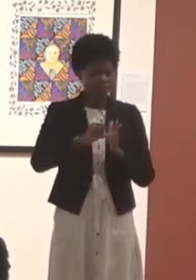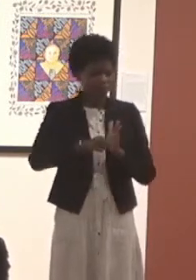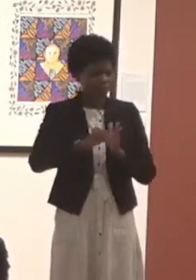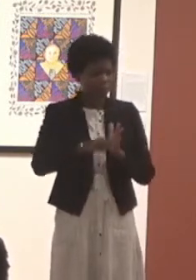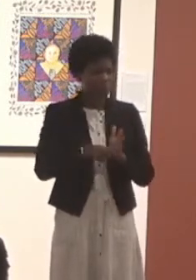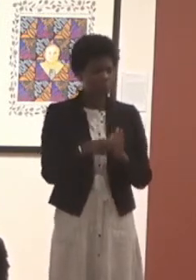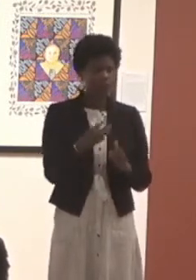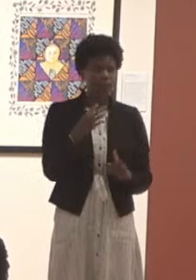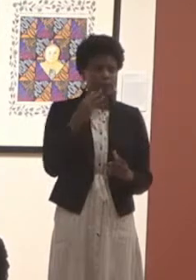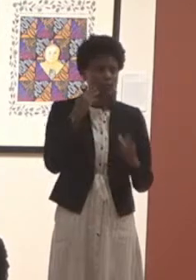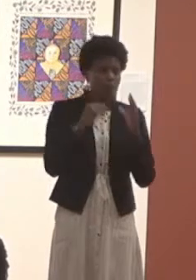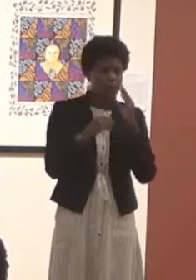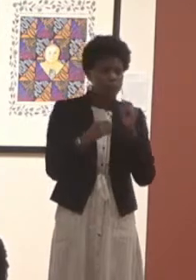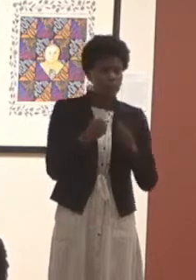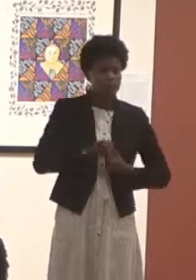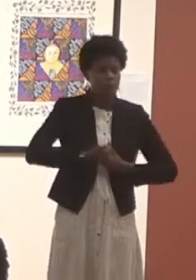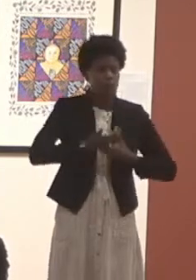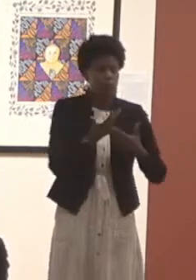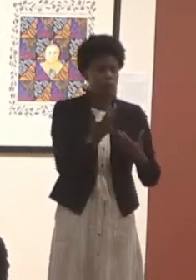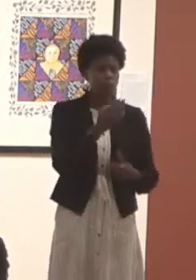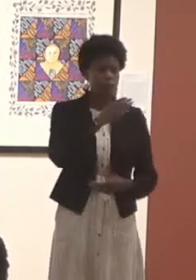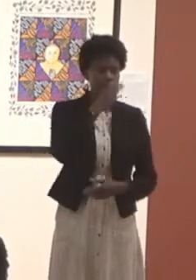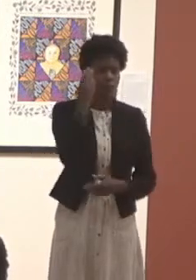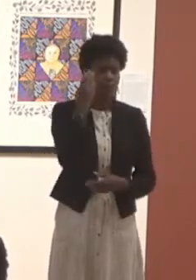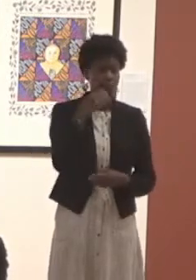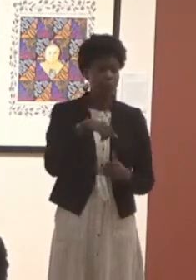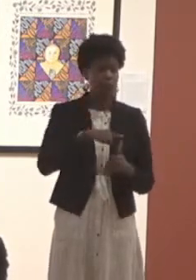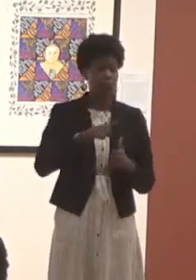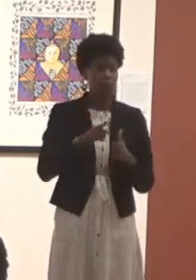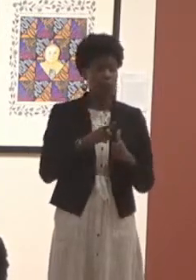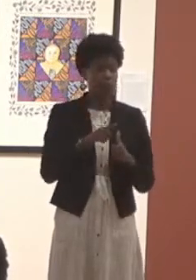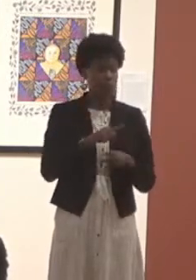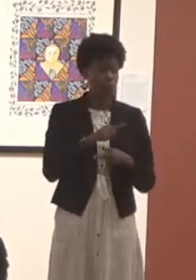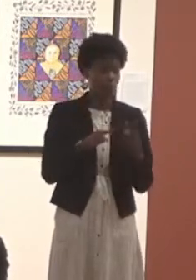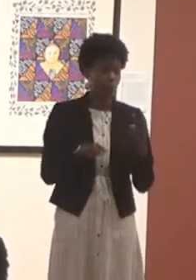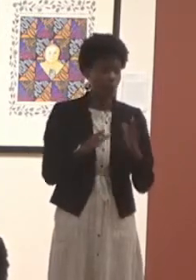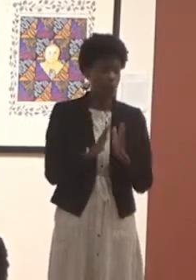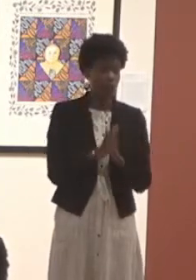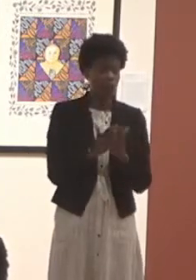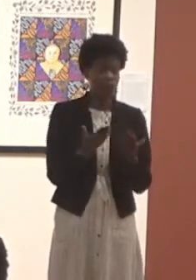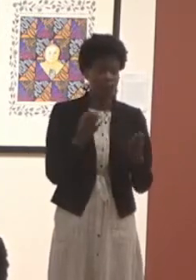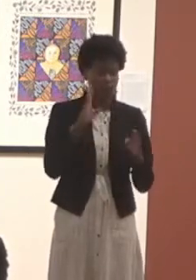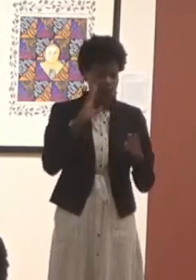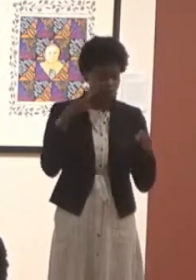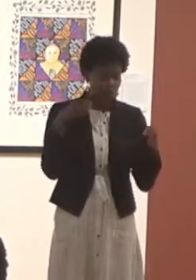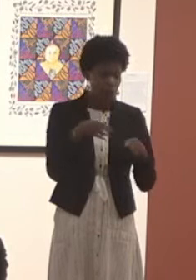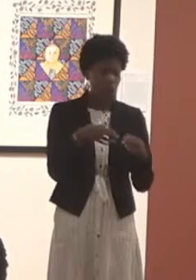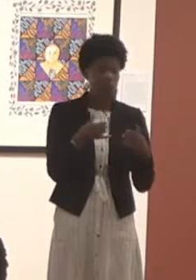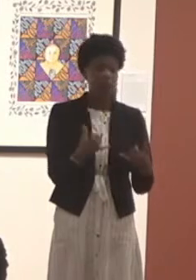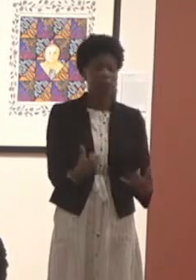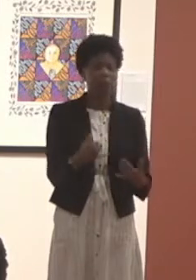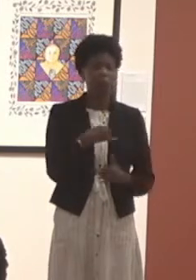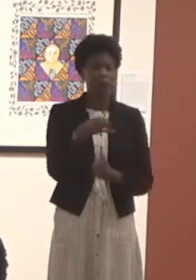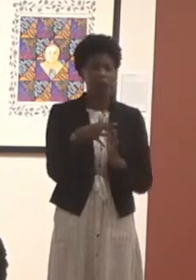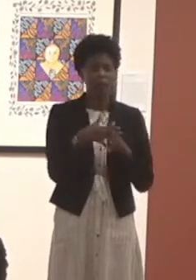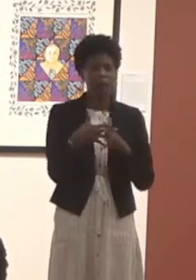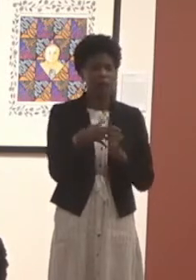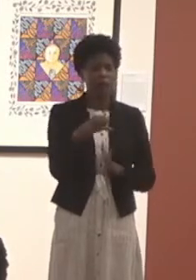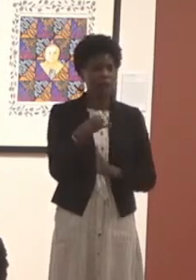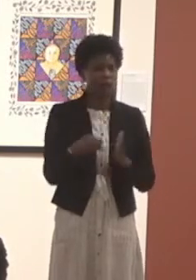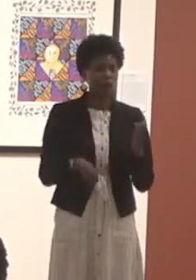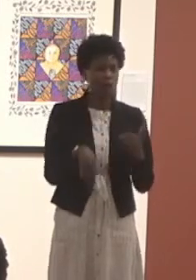Blackness. Professor Saggese's first 2 books have centered on the work of contemporary American artist